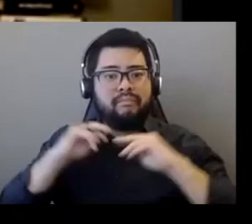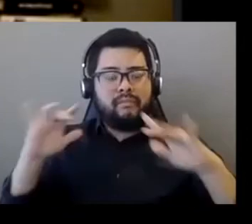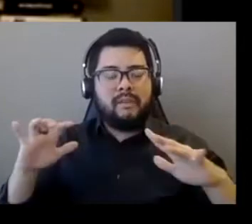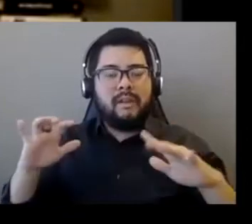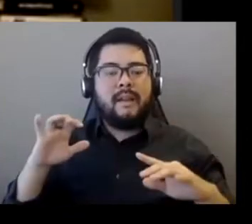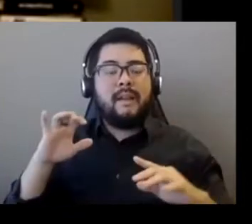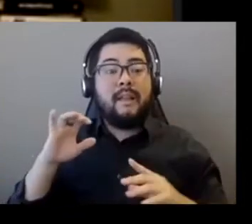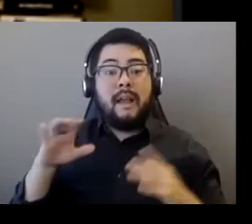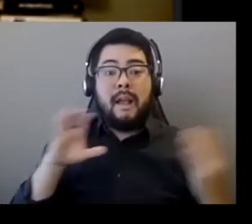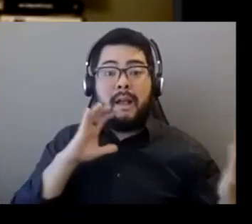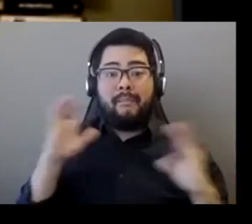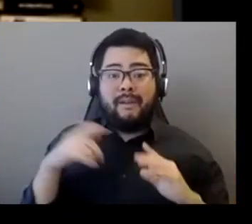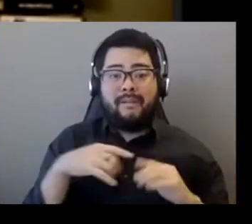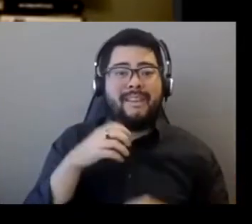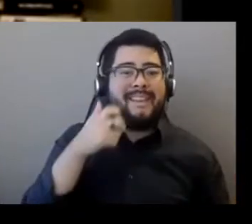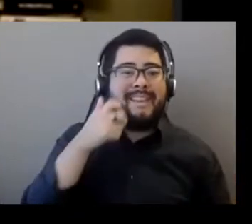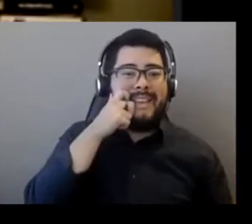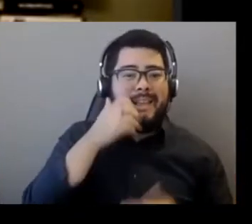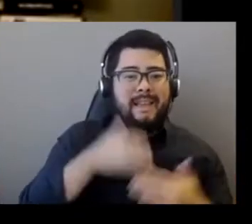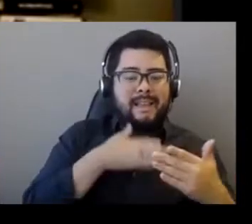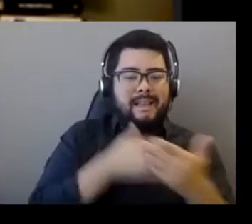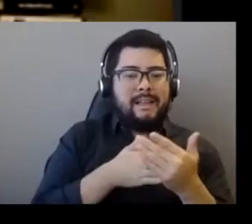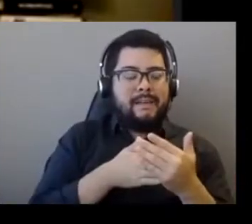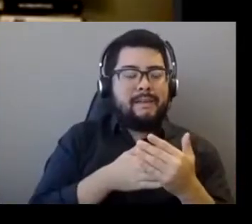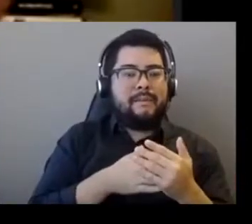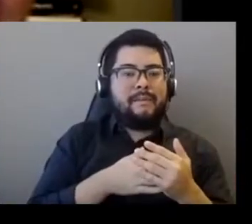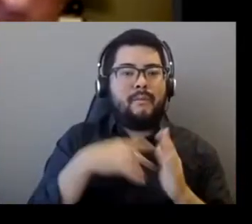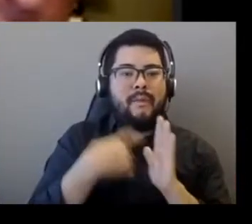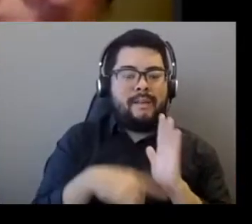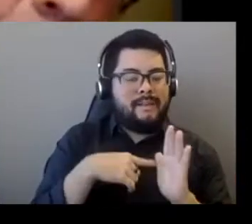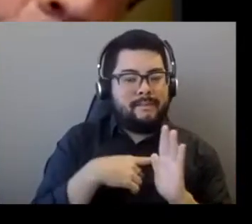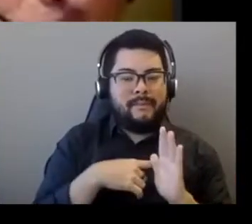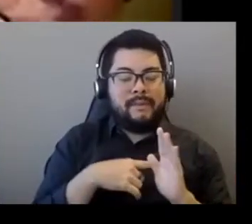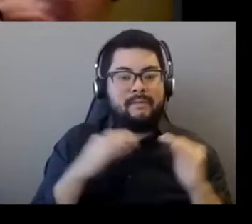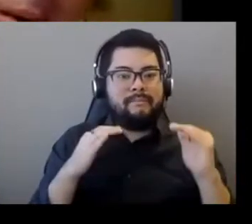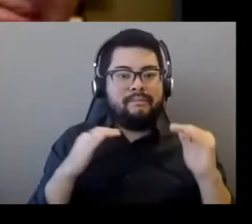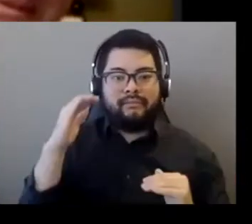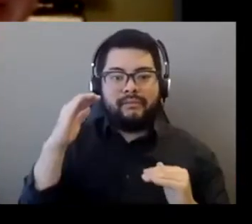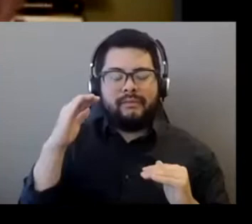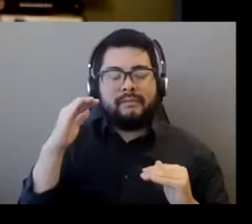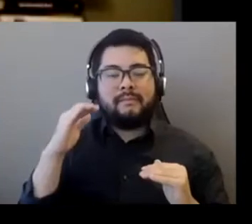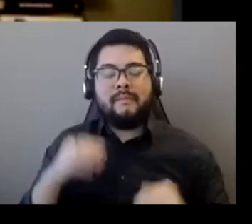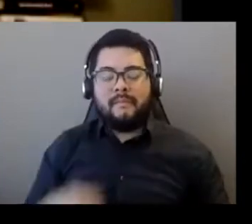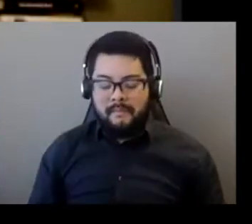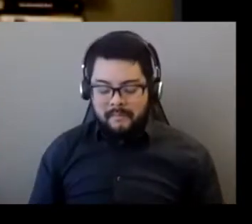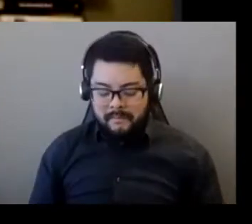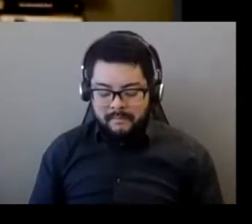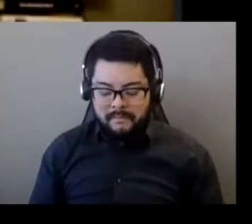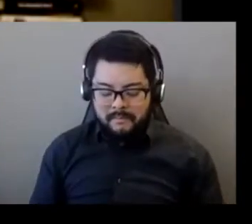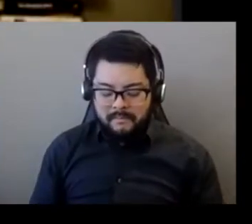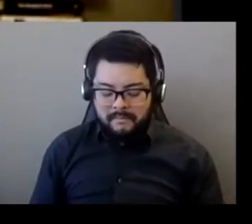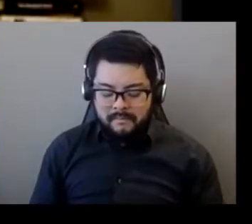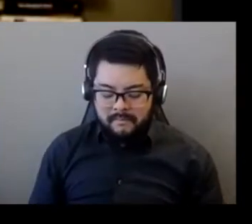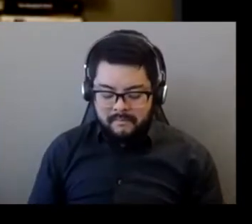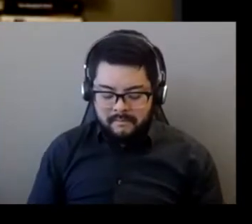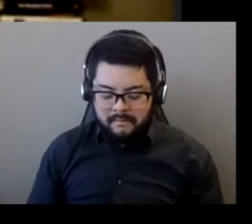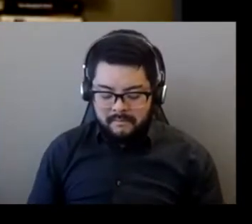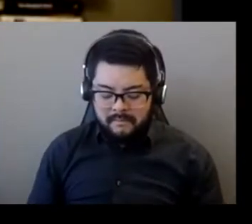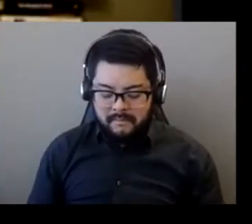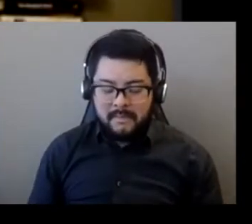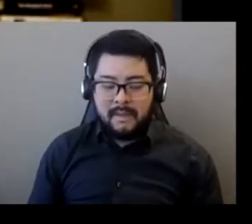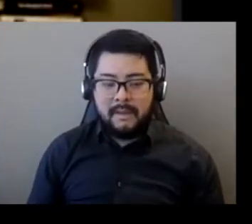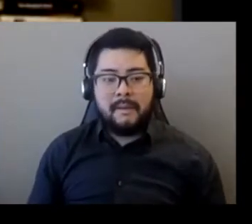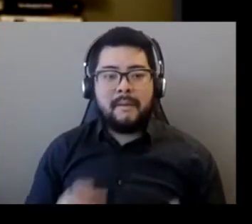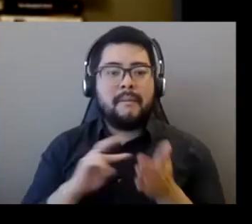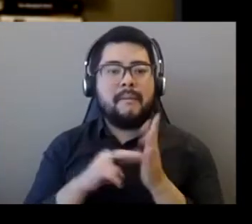the discourse of anti-racism or essentially dignity claims. You know, the uprisings